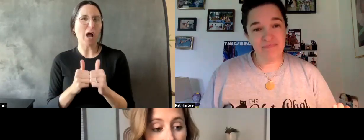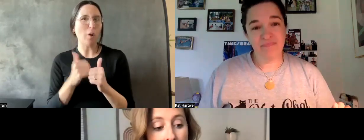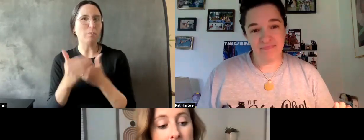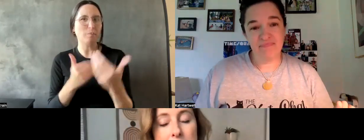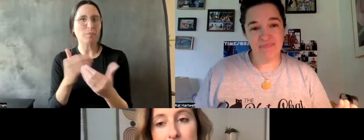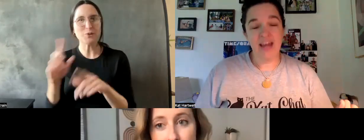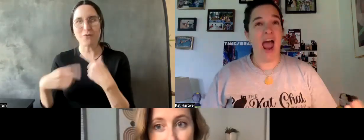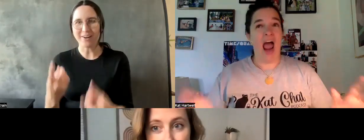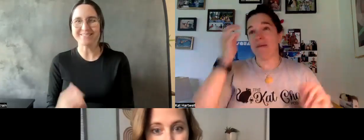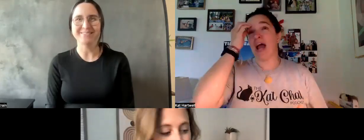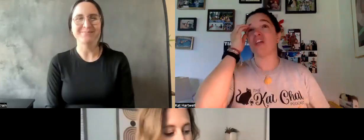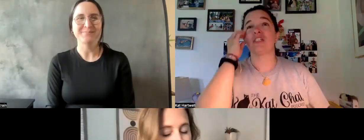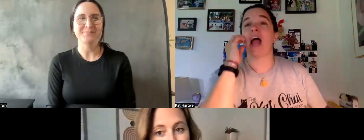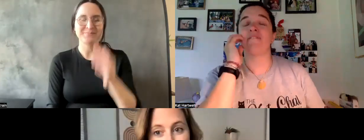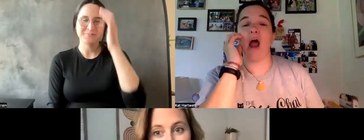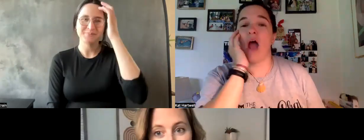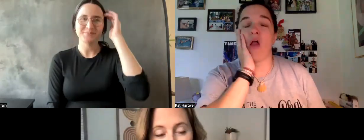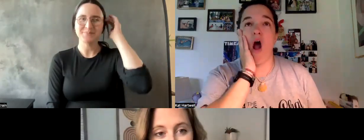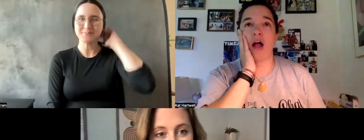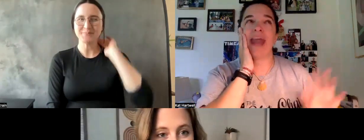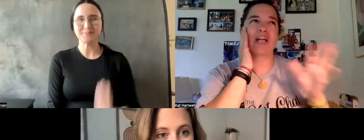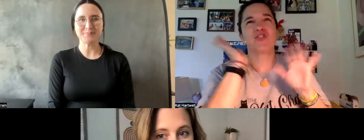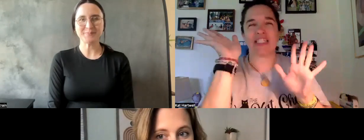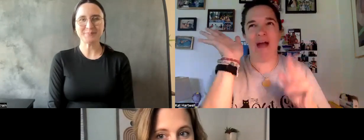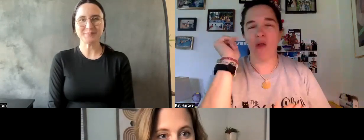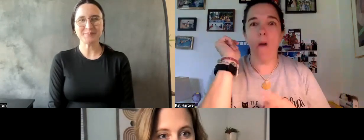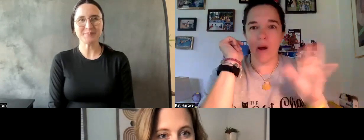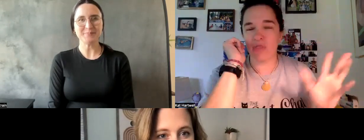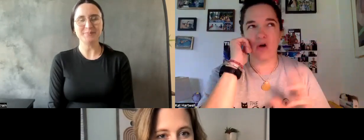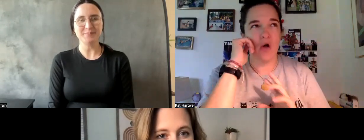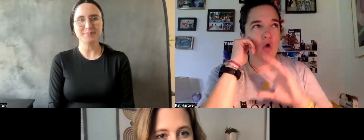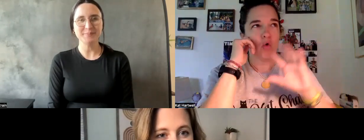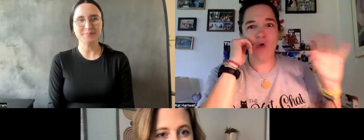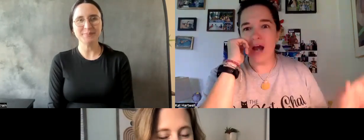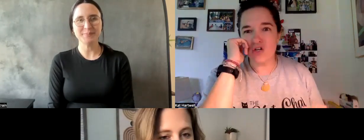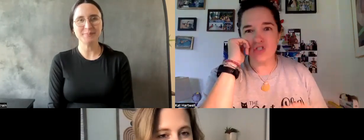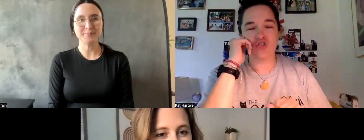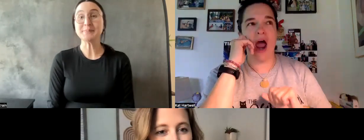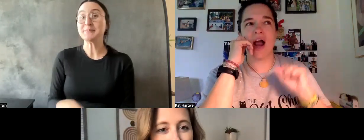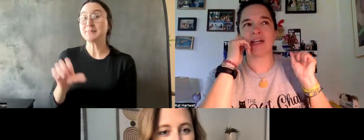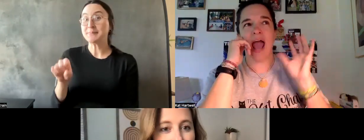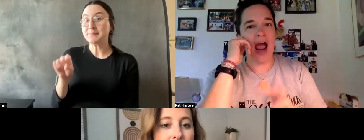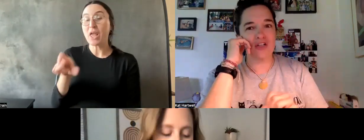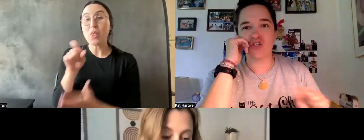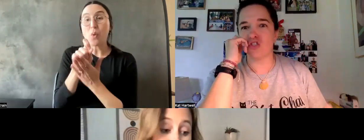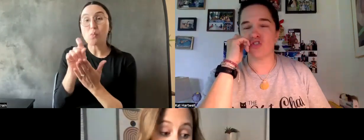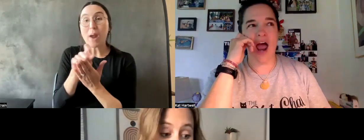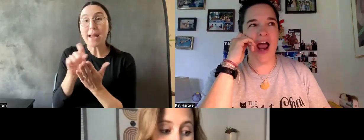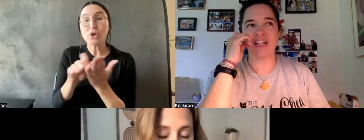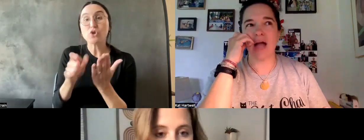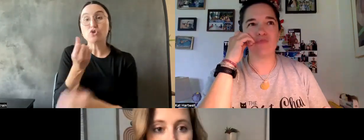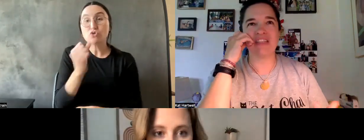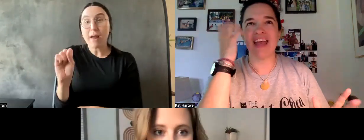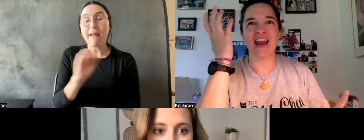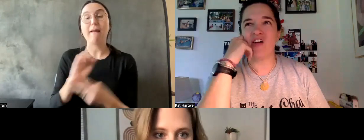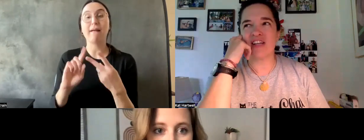far. Yeah, I mean, I just found out, not just found out, but with the writer strike and the actor